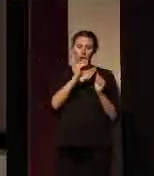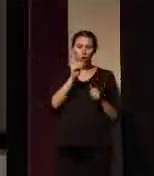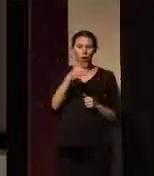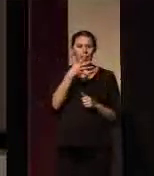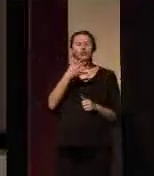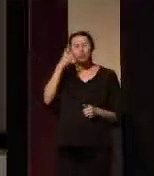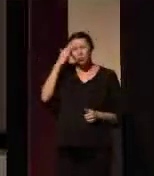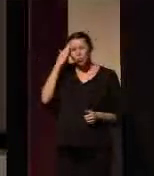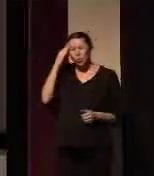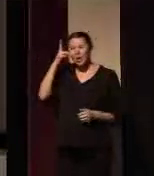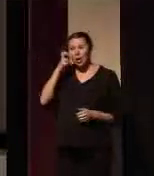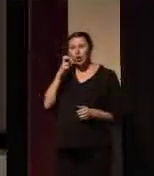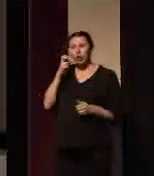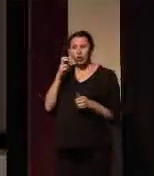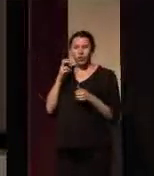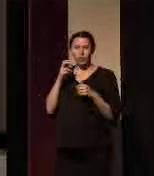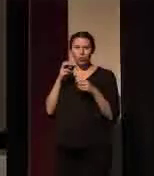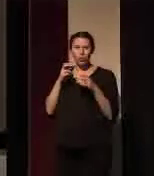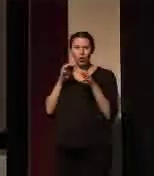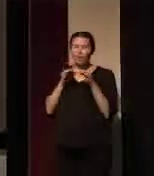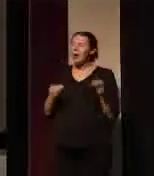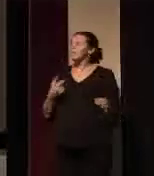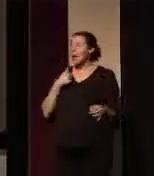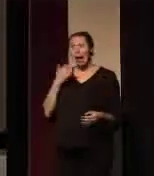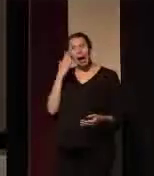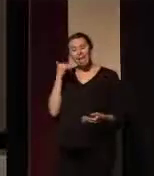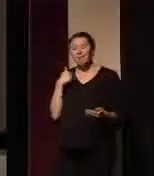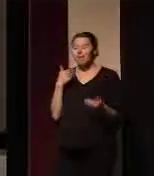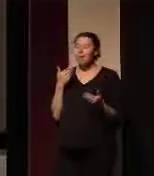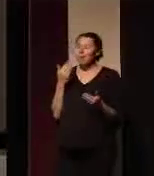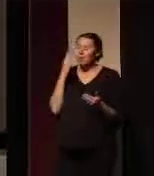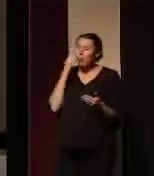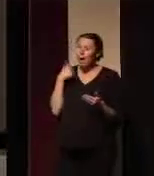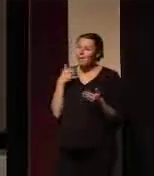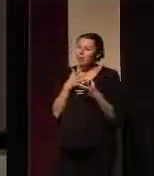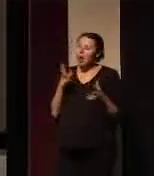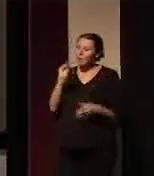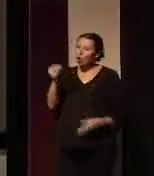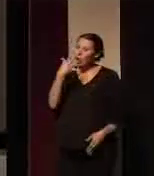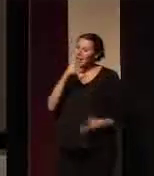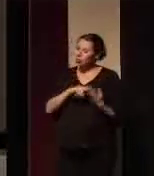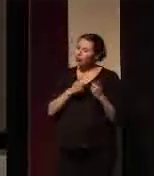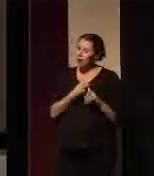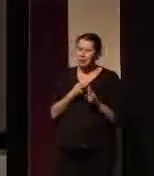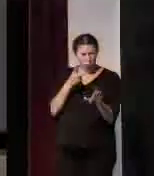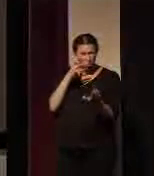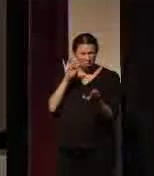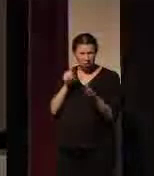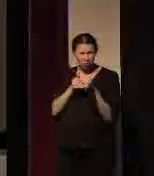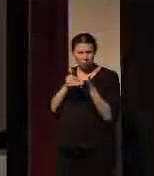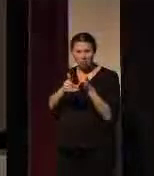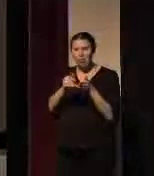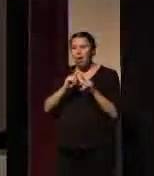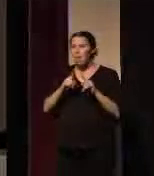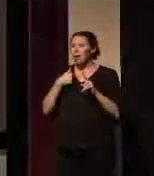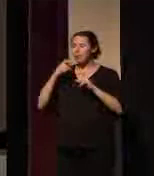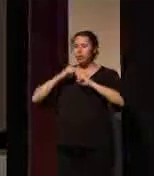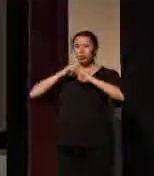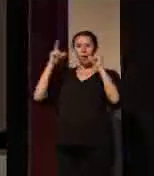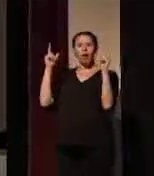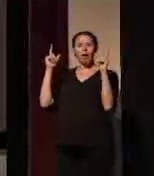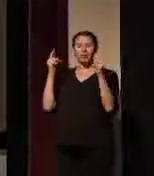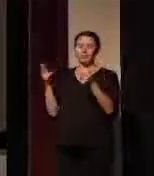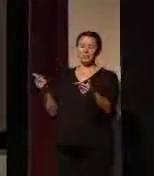always hear this phrase, I have a lot of Caucasian friends. But, you know, and it just never ceases to amaze, I mean,